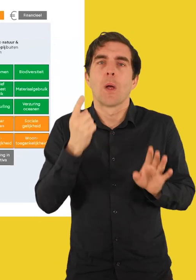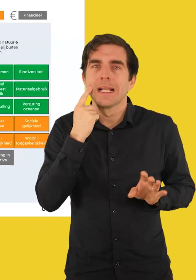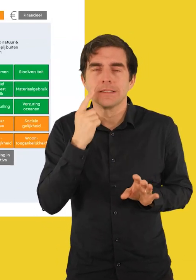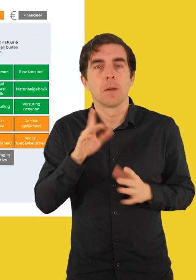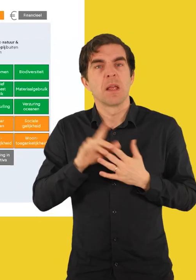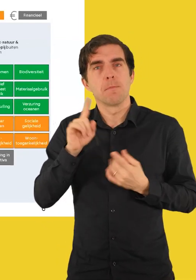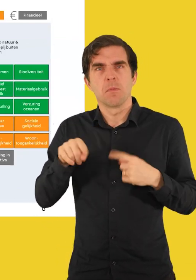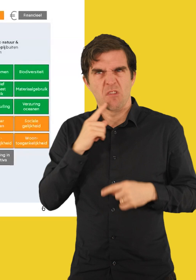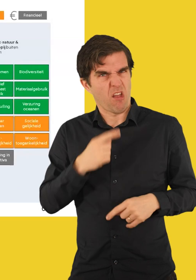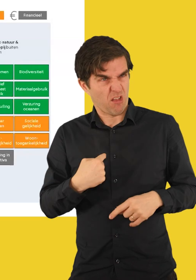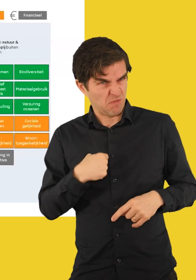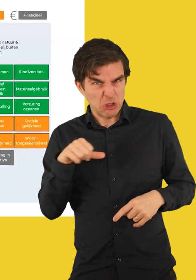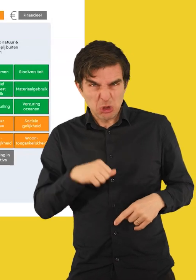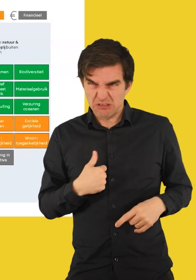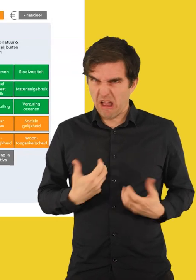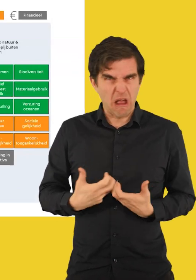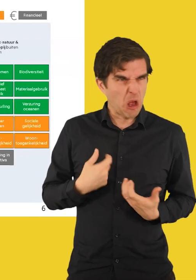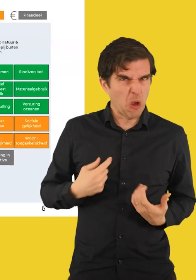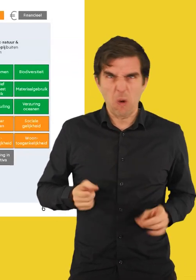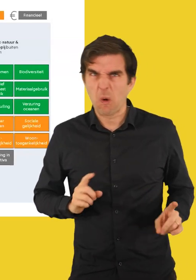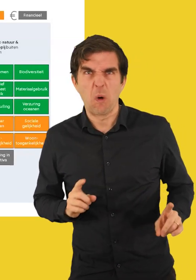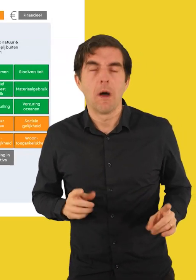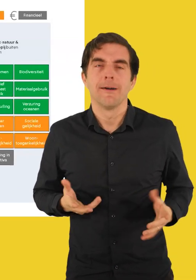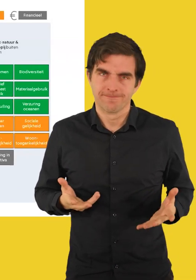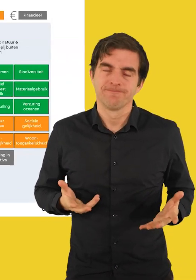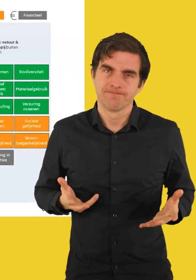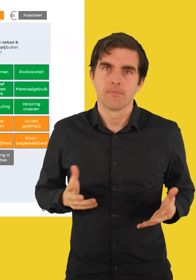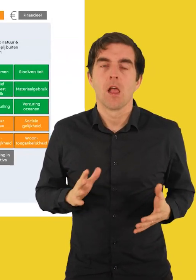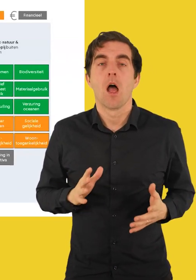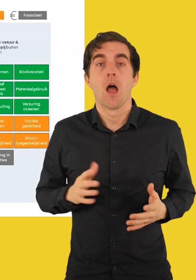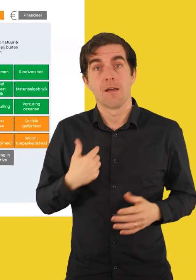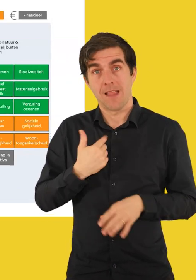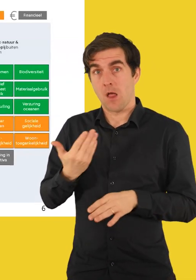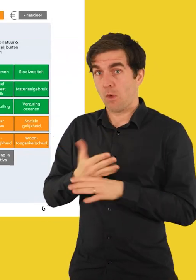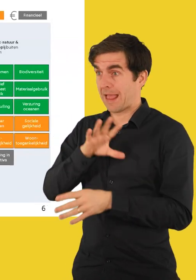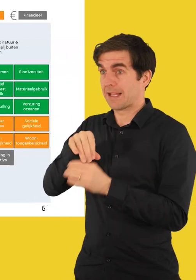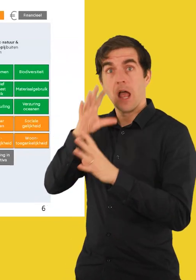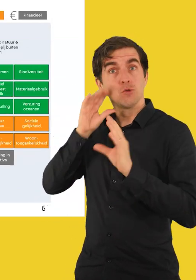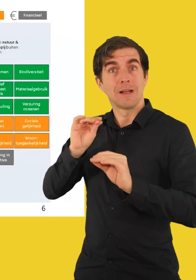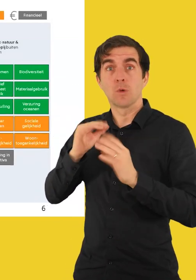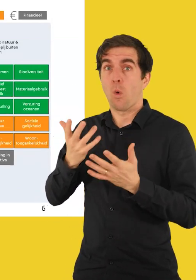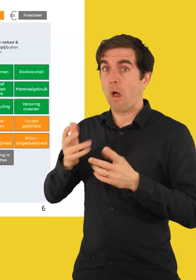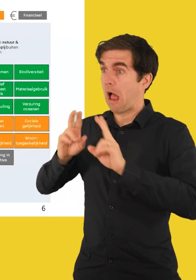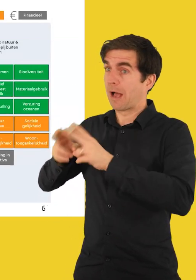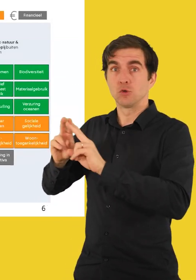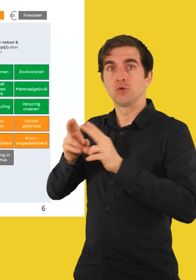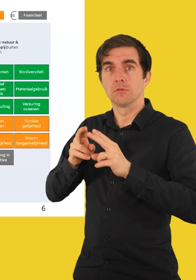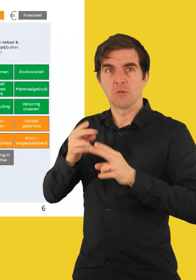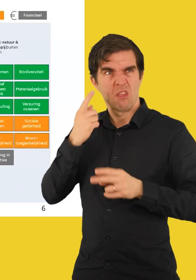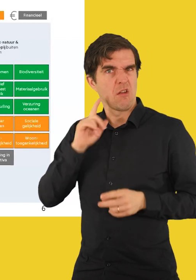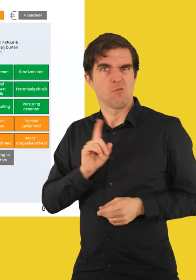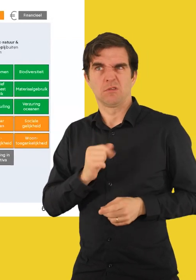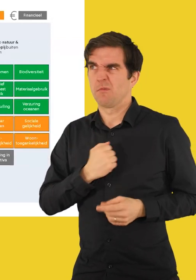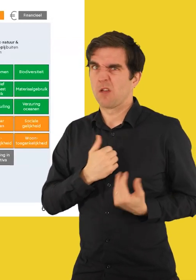easy. I mean, we get people like, what am I supposed to do? I work in education or in